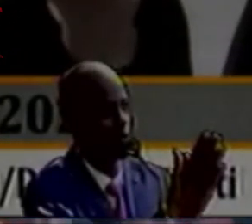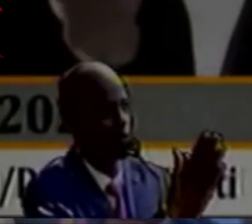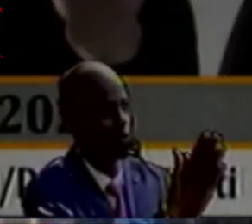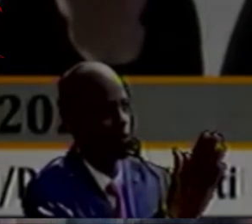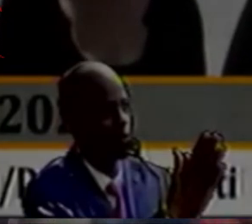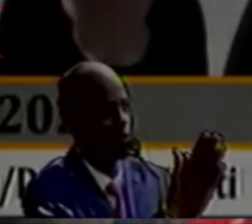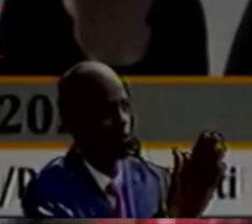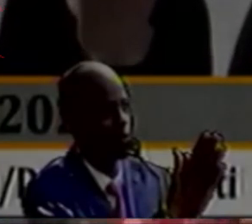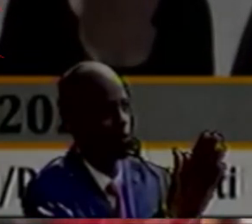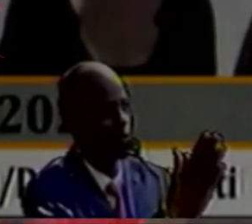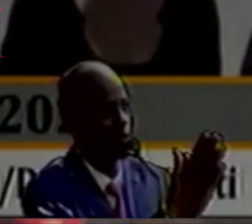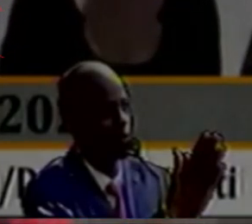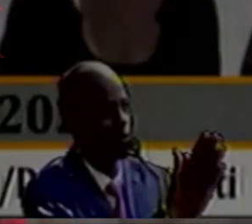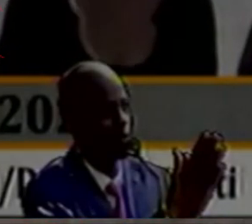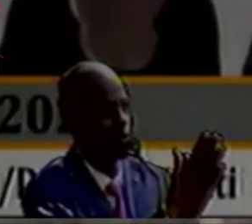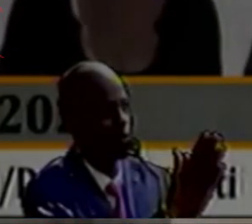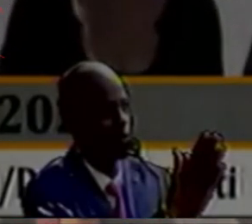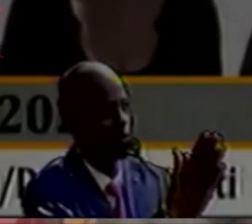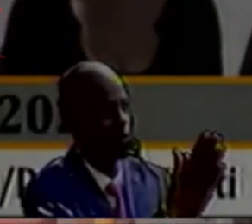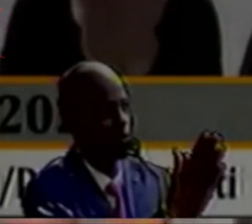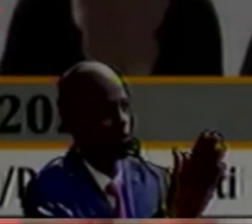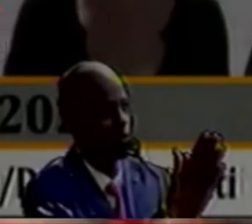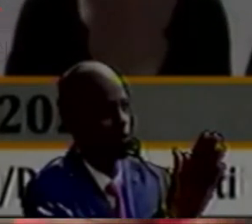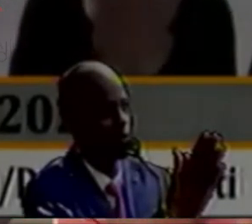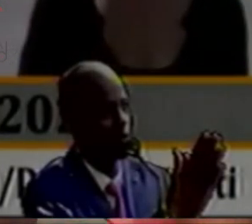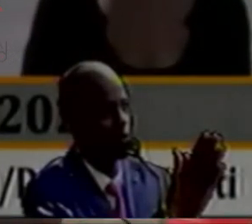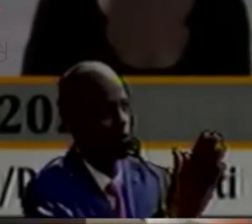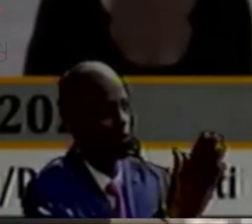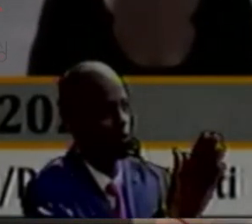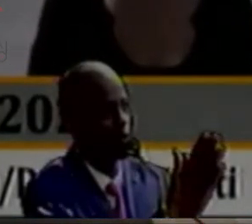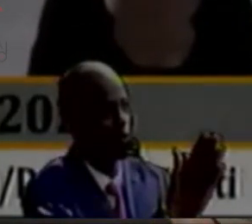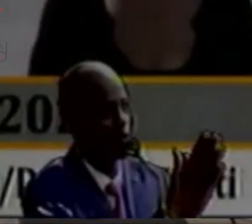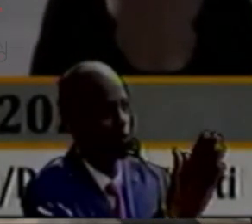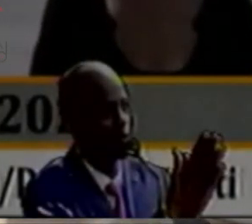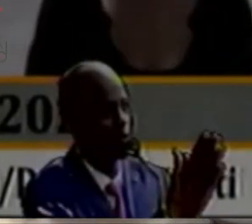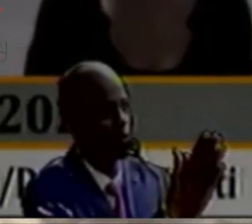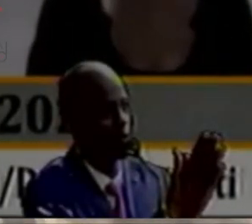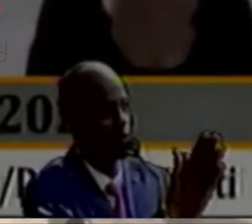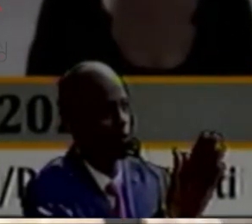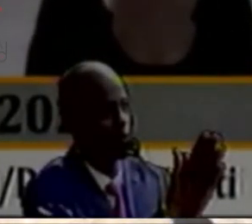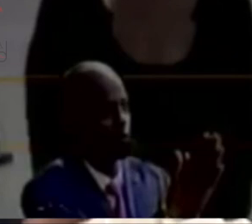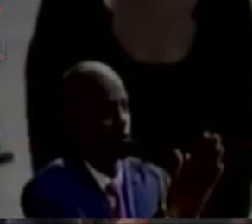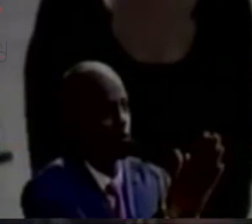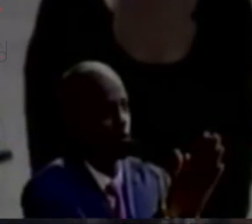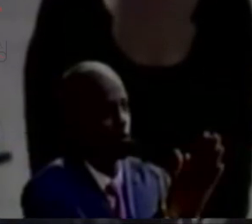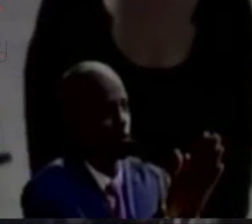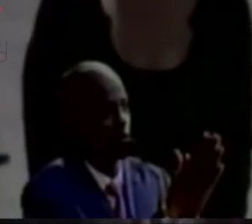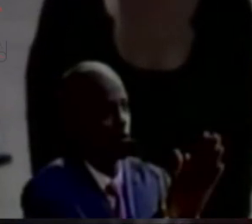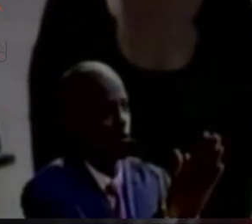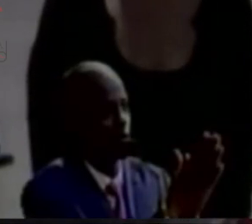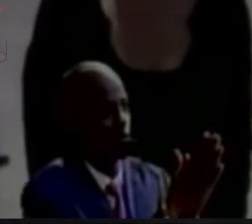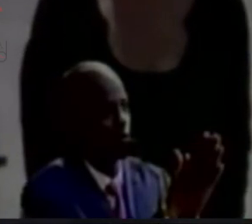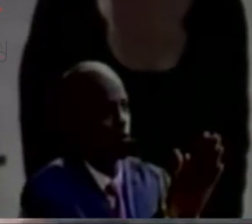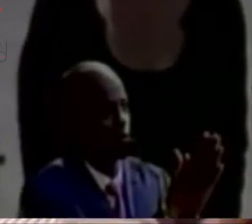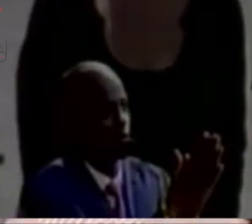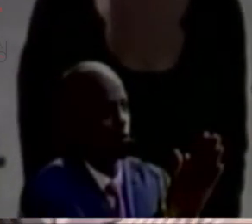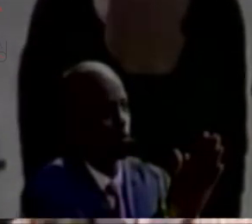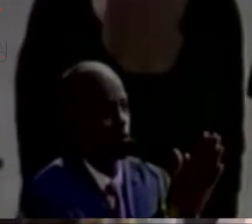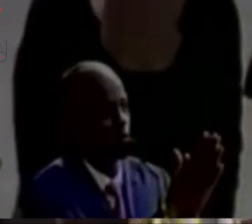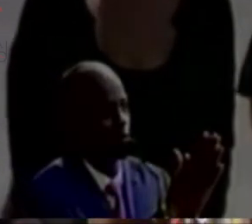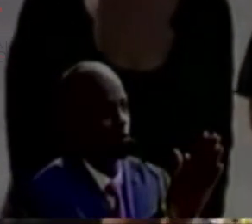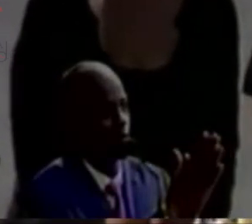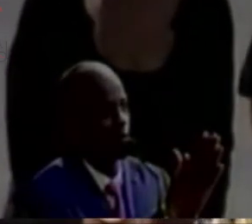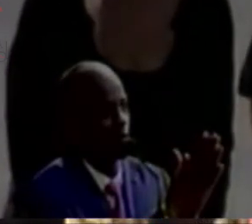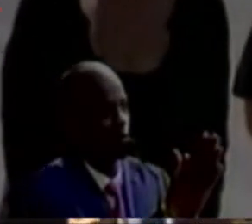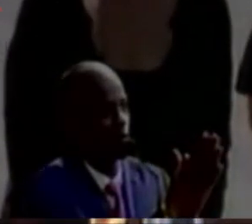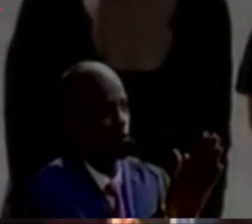of our colleagues from DOD is critical. So again, we're totally focused on coordinating the U.S. government efforts,